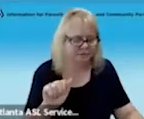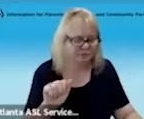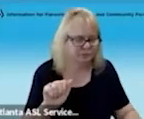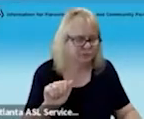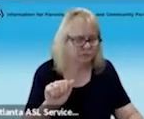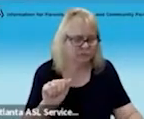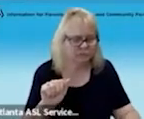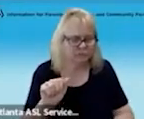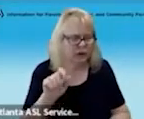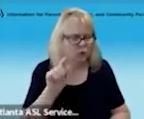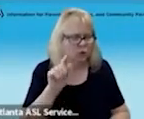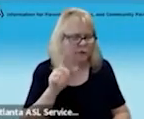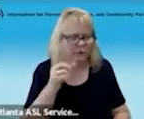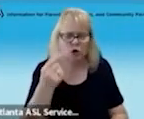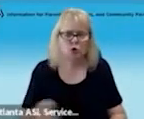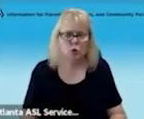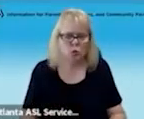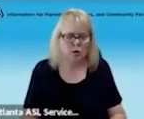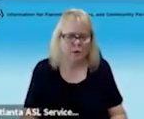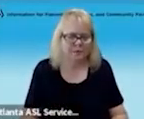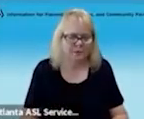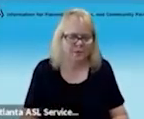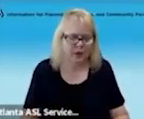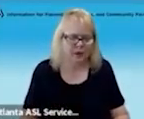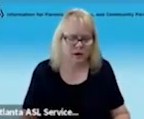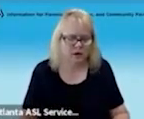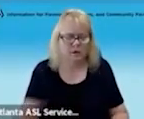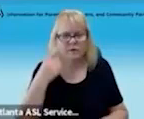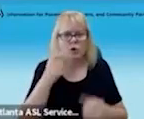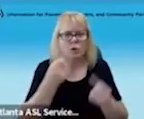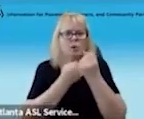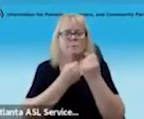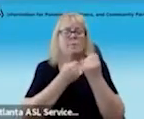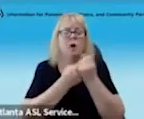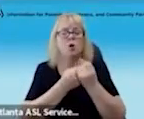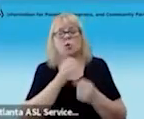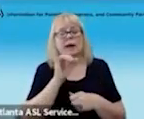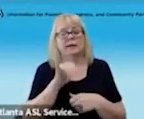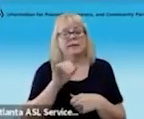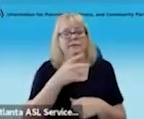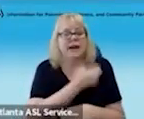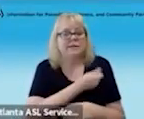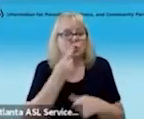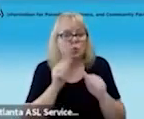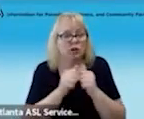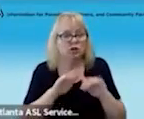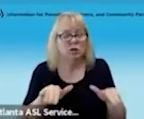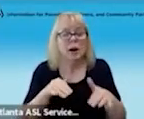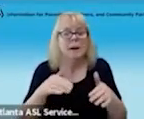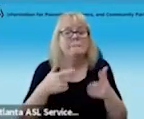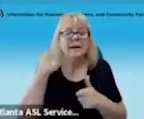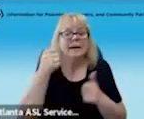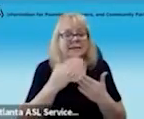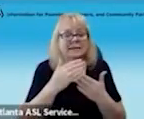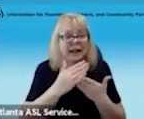you. What is one key lesson learned that you have obtained from your local collaborative work in